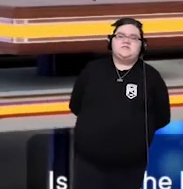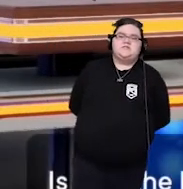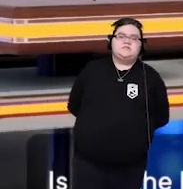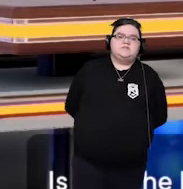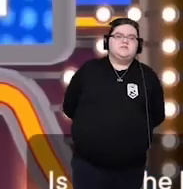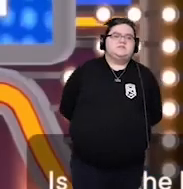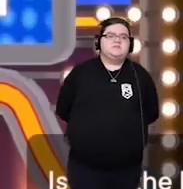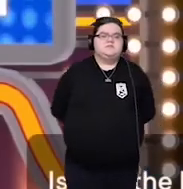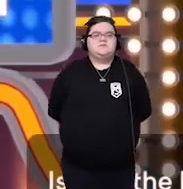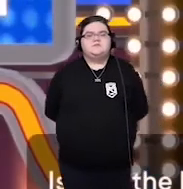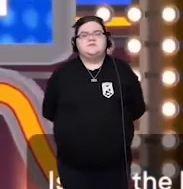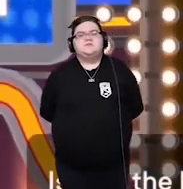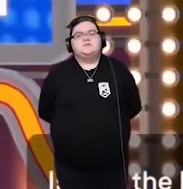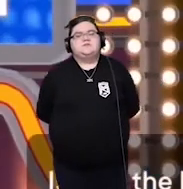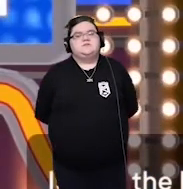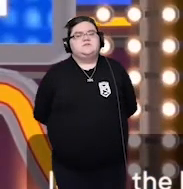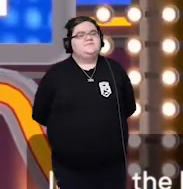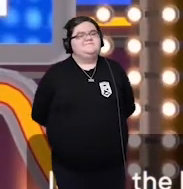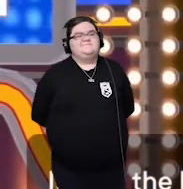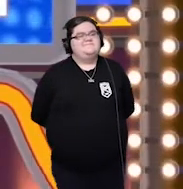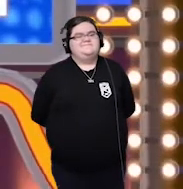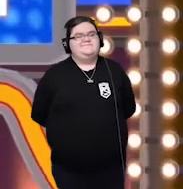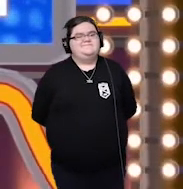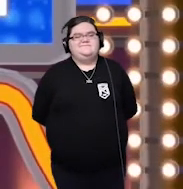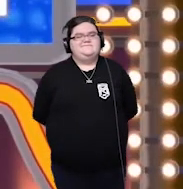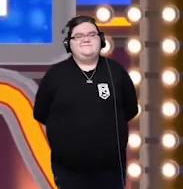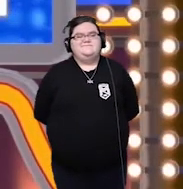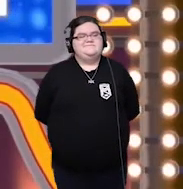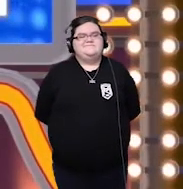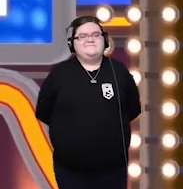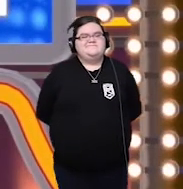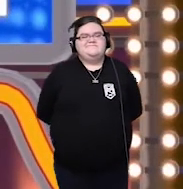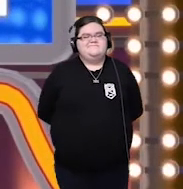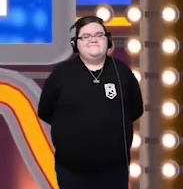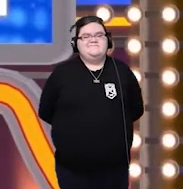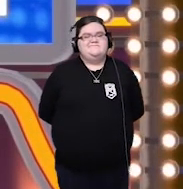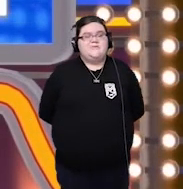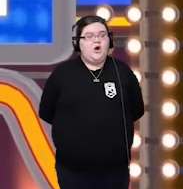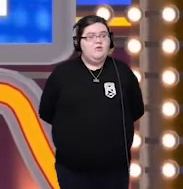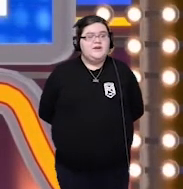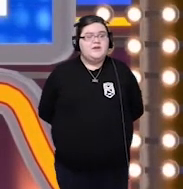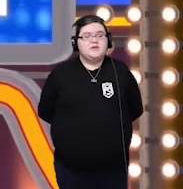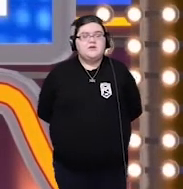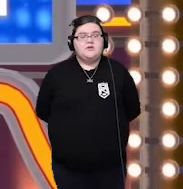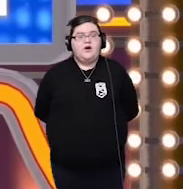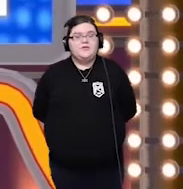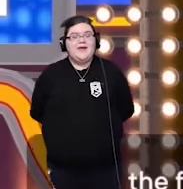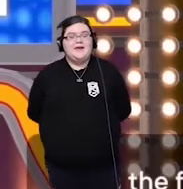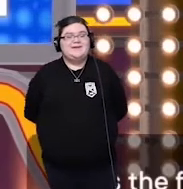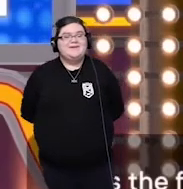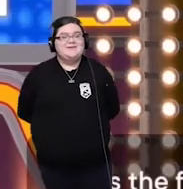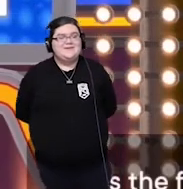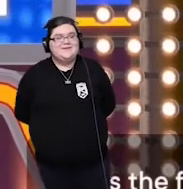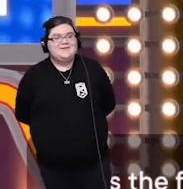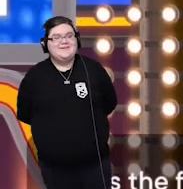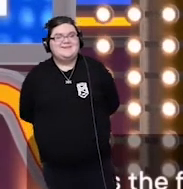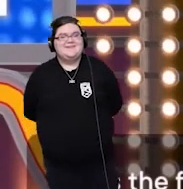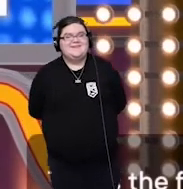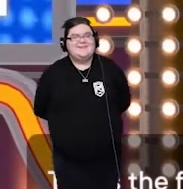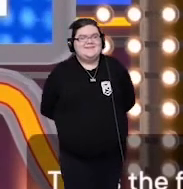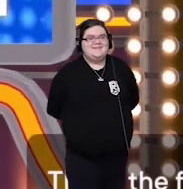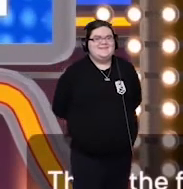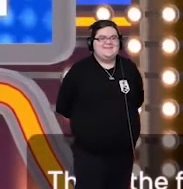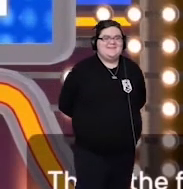Yeah, I don't think it's there. Don't do that. Violin! Yes! Oh, it is! Yes! Oh my god!